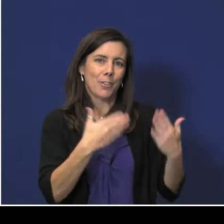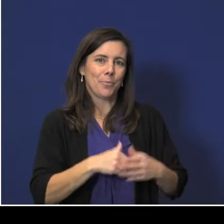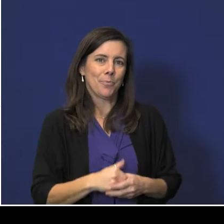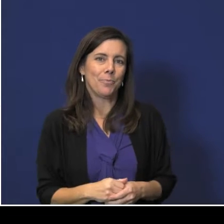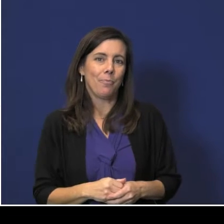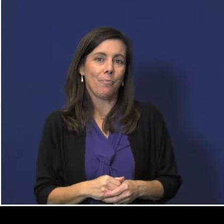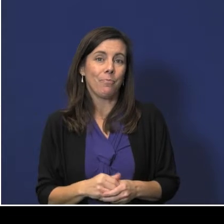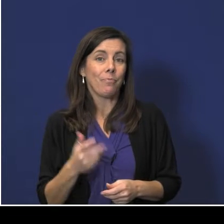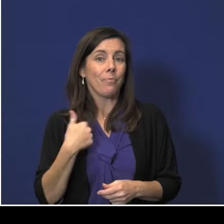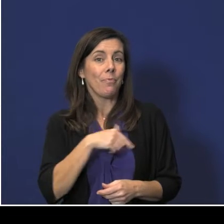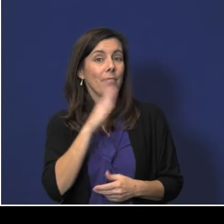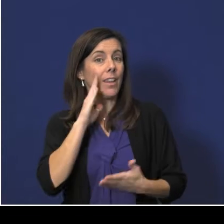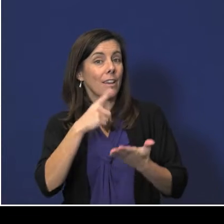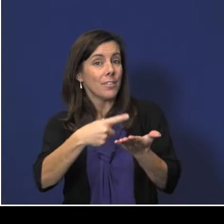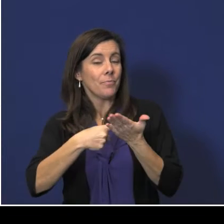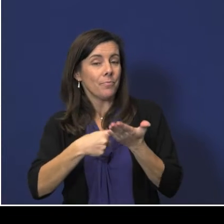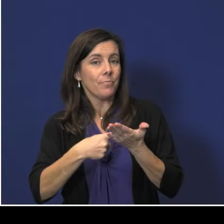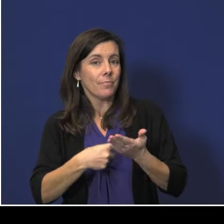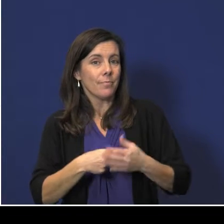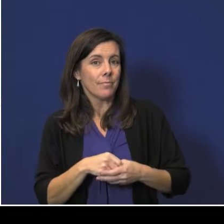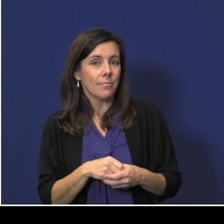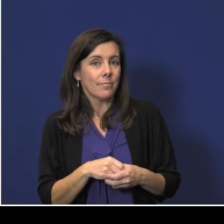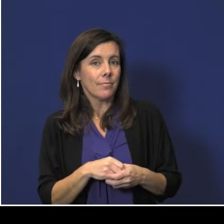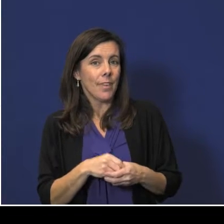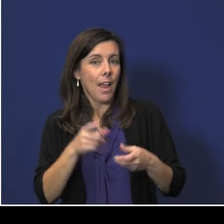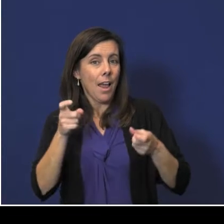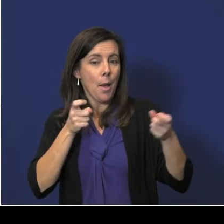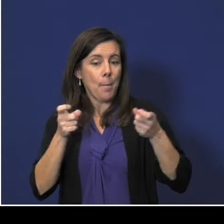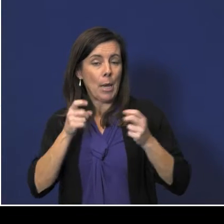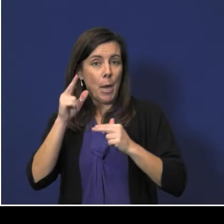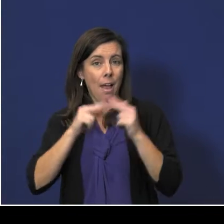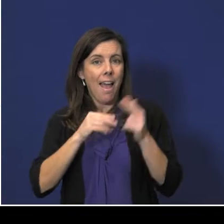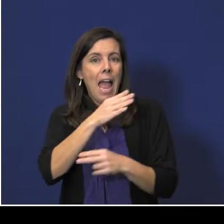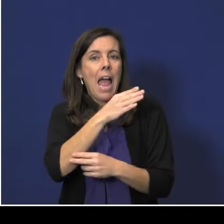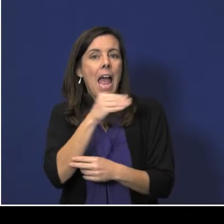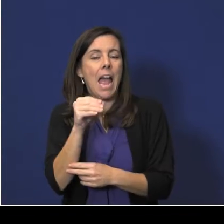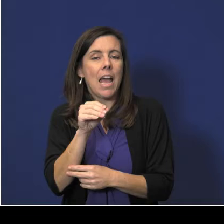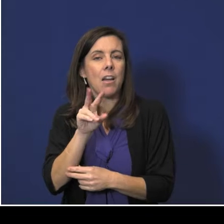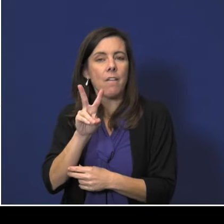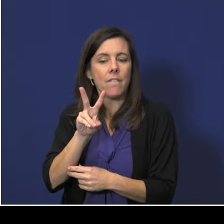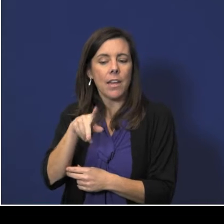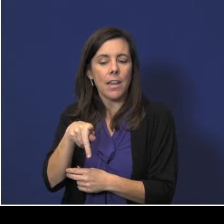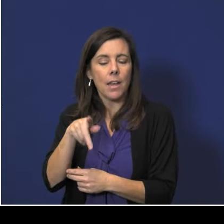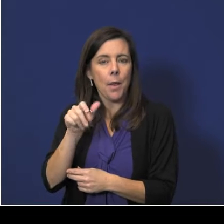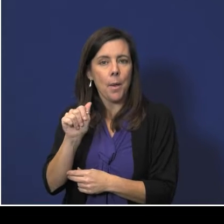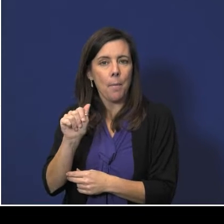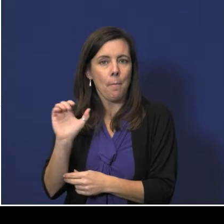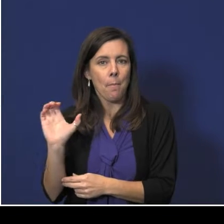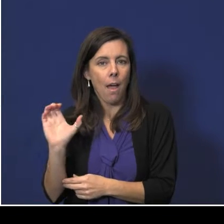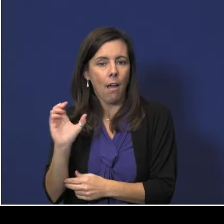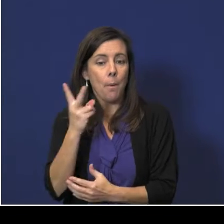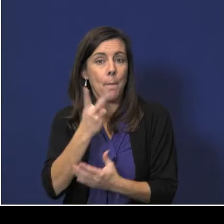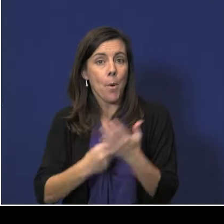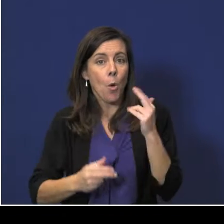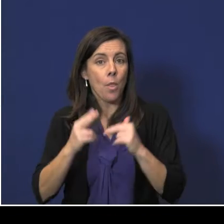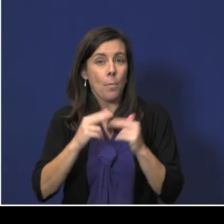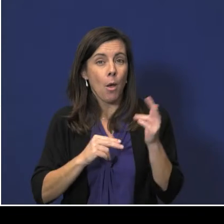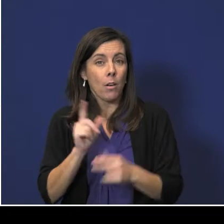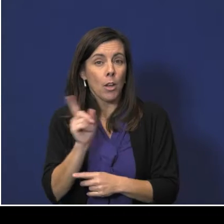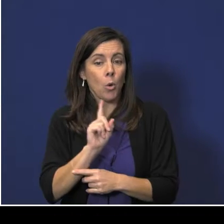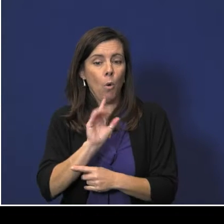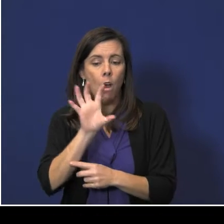We're going to discuss the administration building and the VPAC. So both buildings are situated on